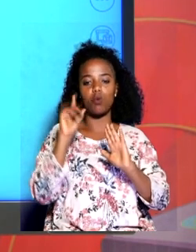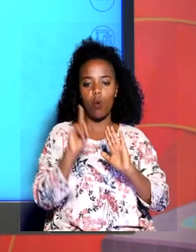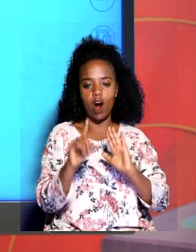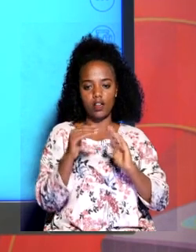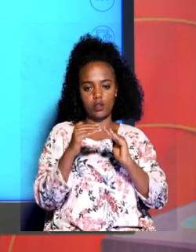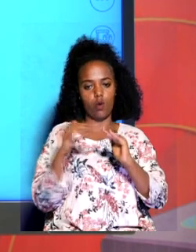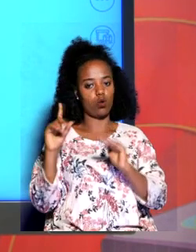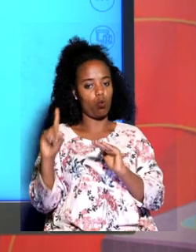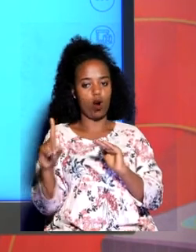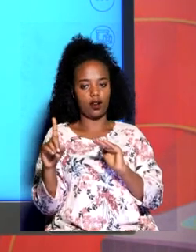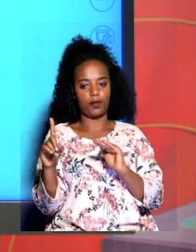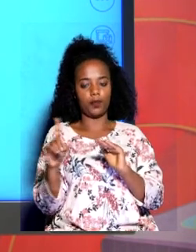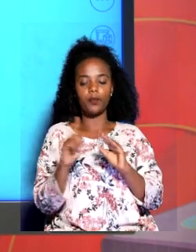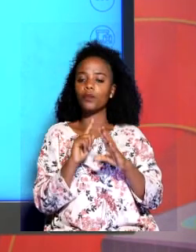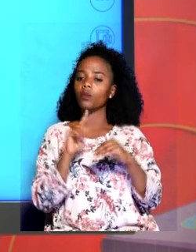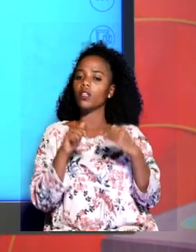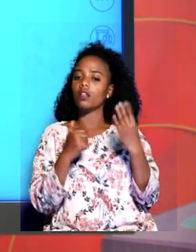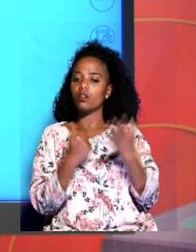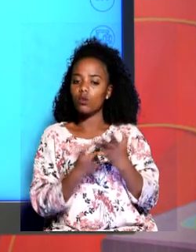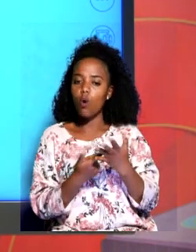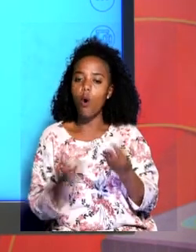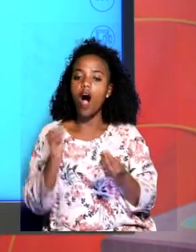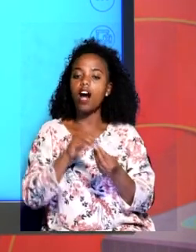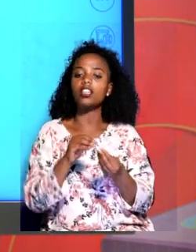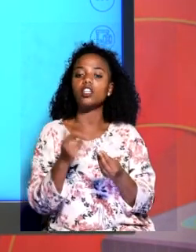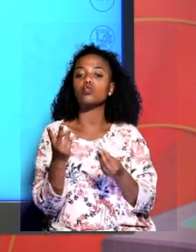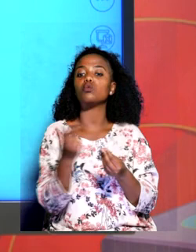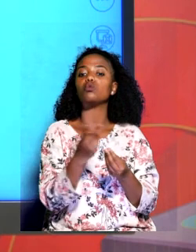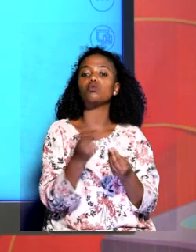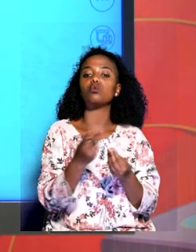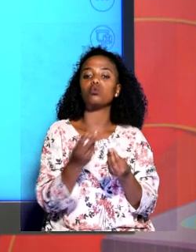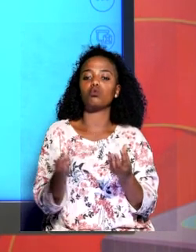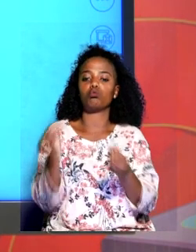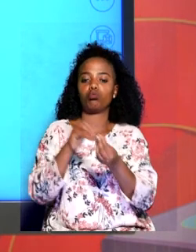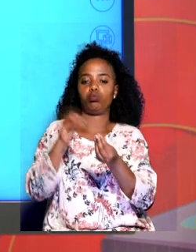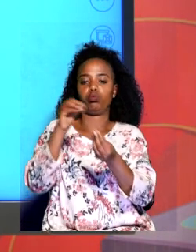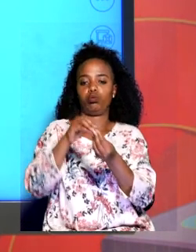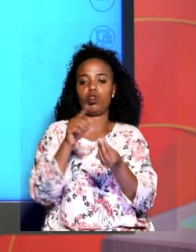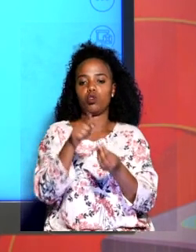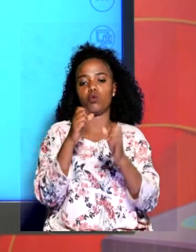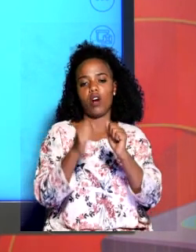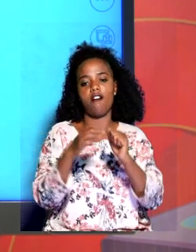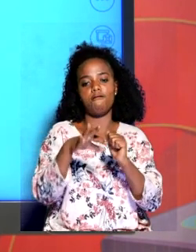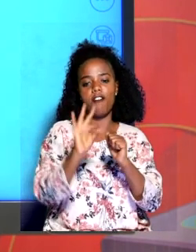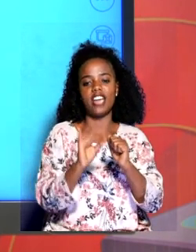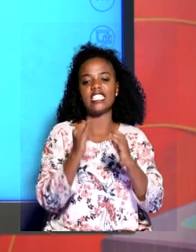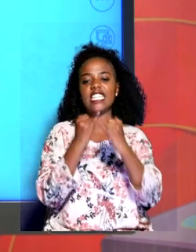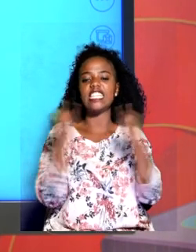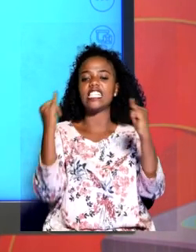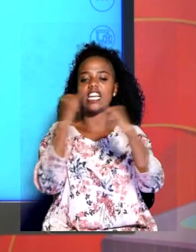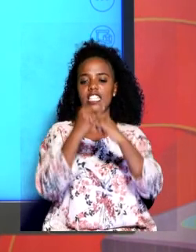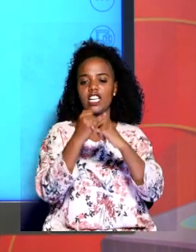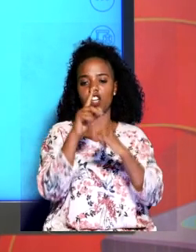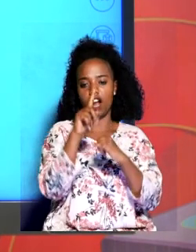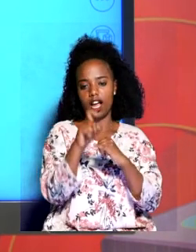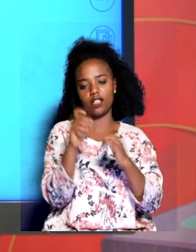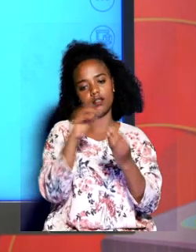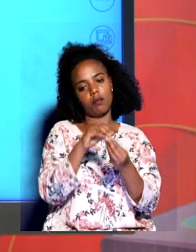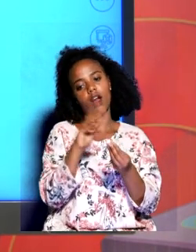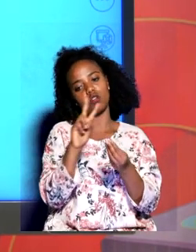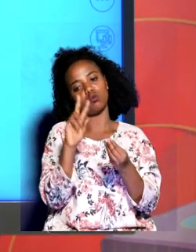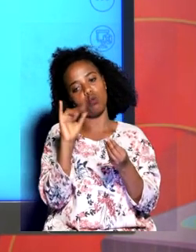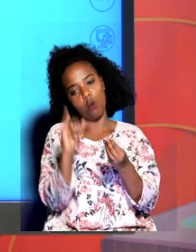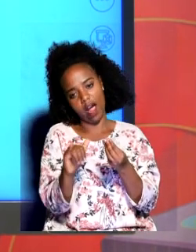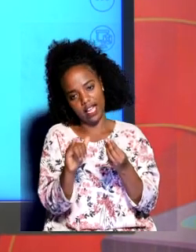1. So adding these two simultaneously, you can find the intersection x plus